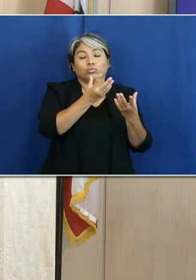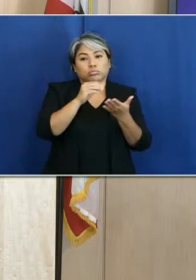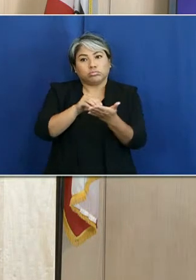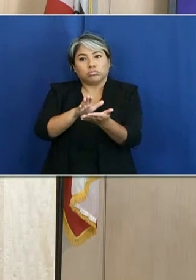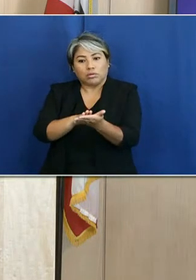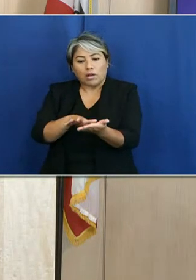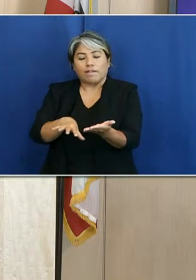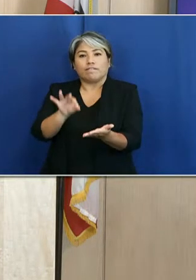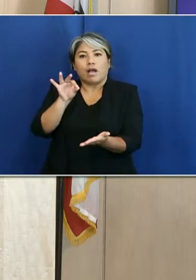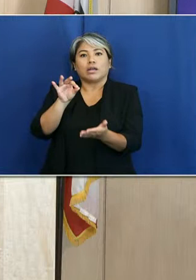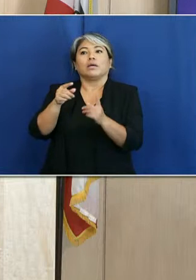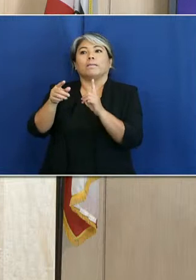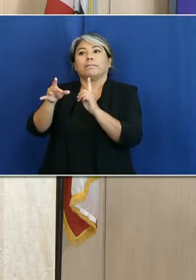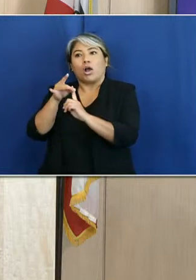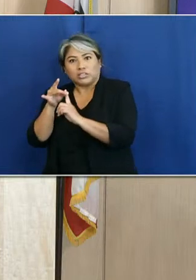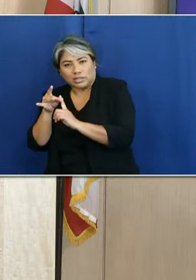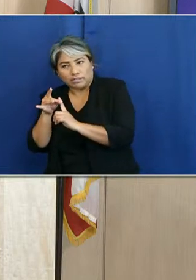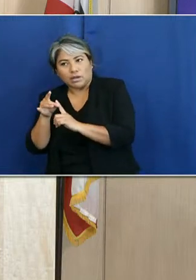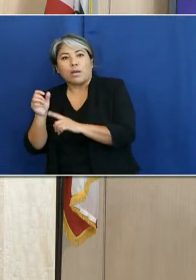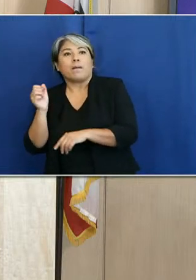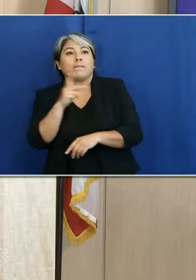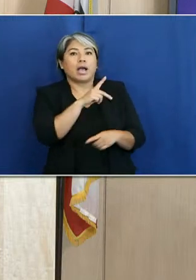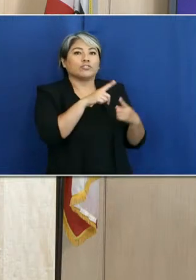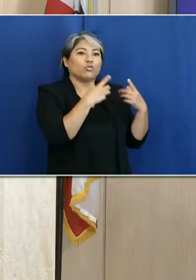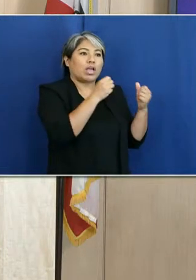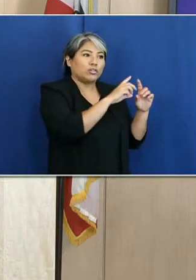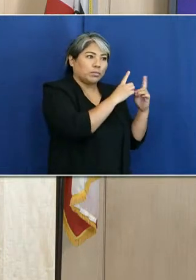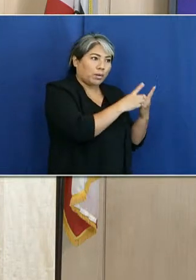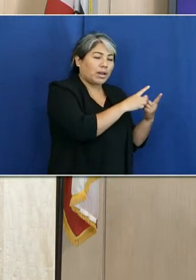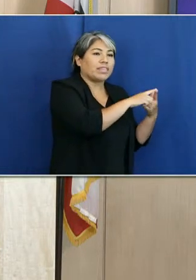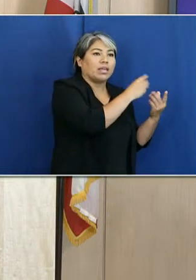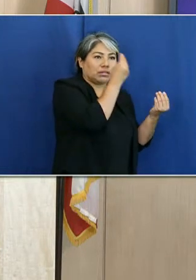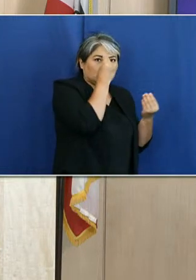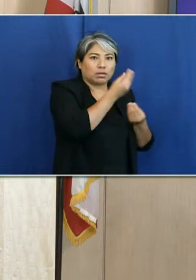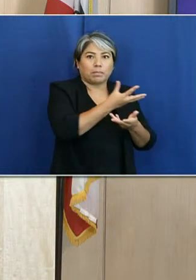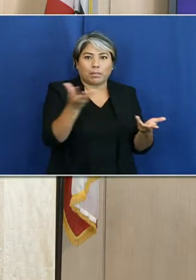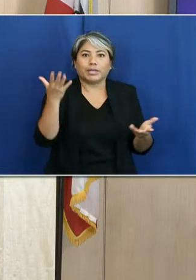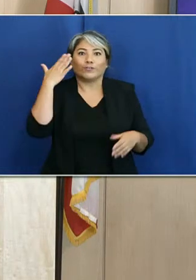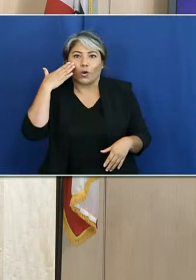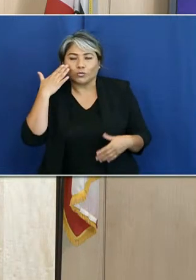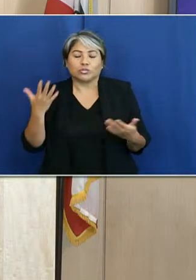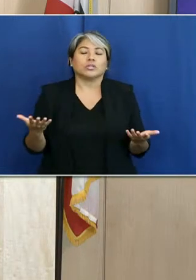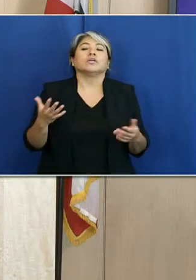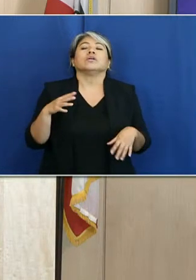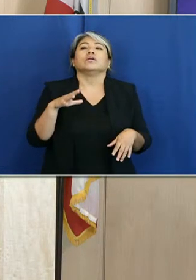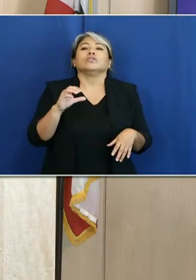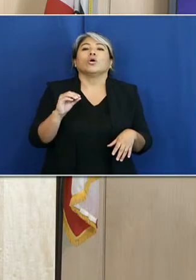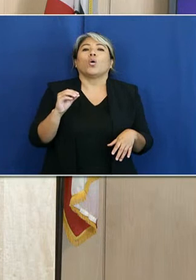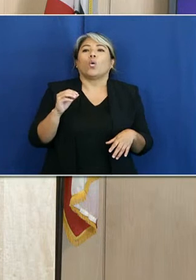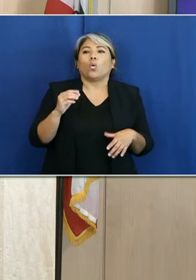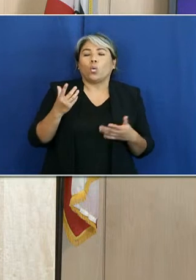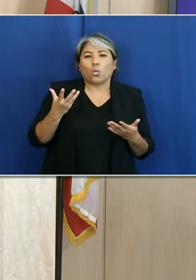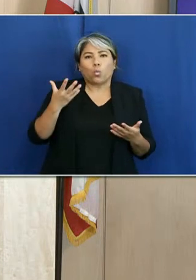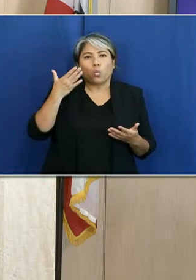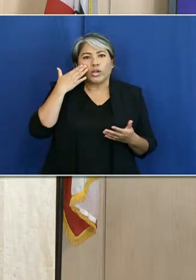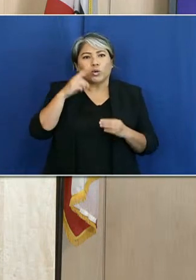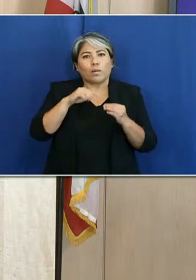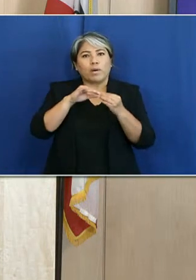test results back to the health department so that they can be reported to the public. What can you tell me about whether